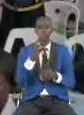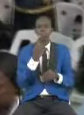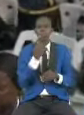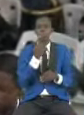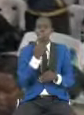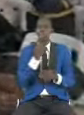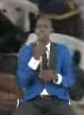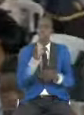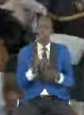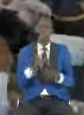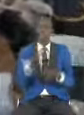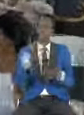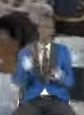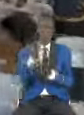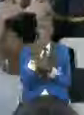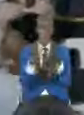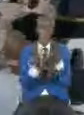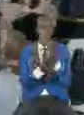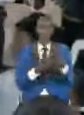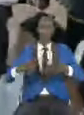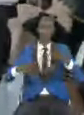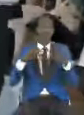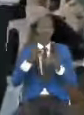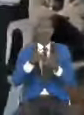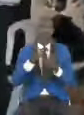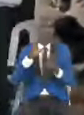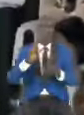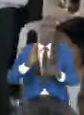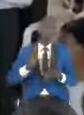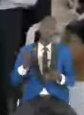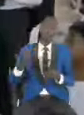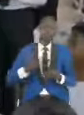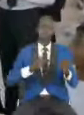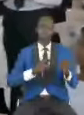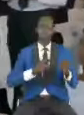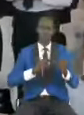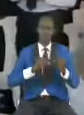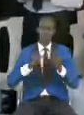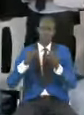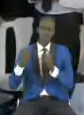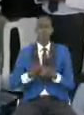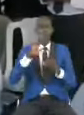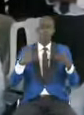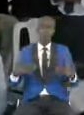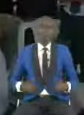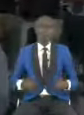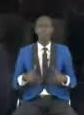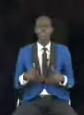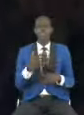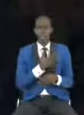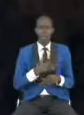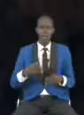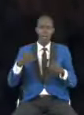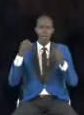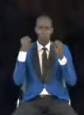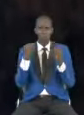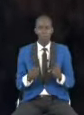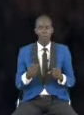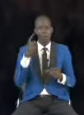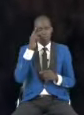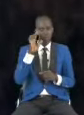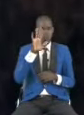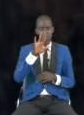Joy in your soul. Strength in your body. Power for your present